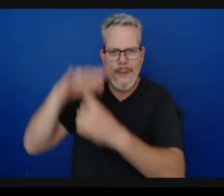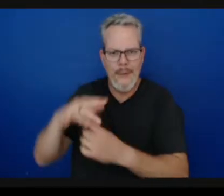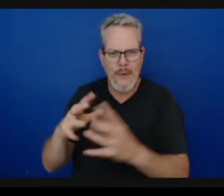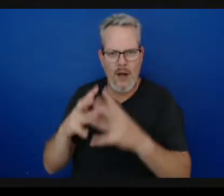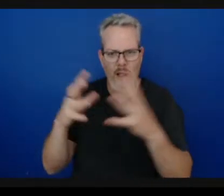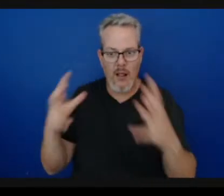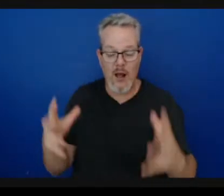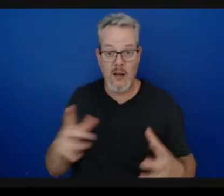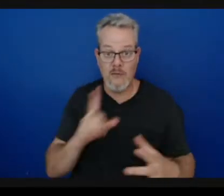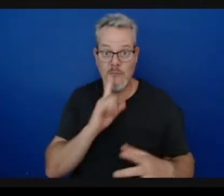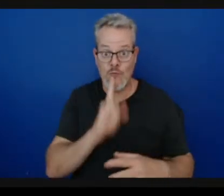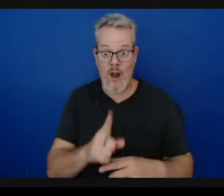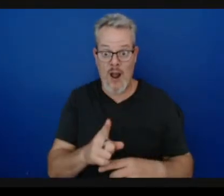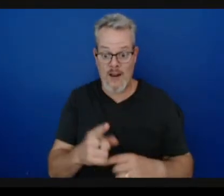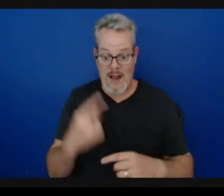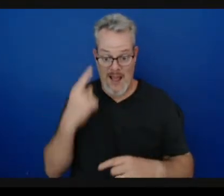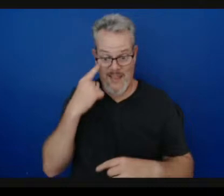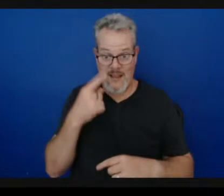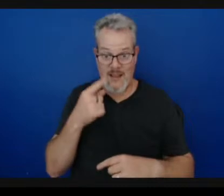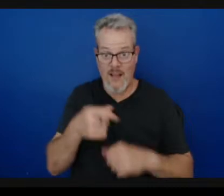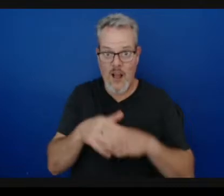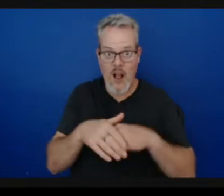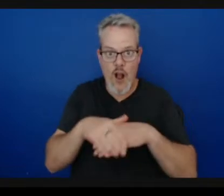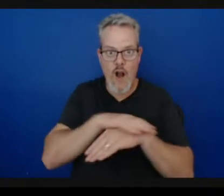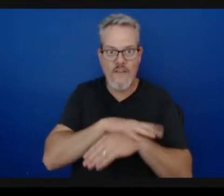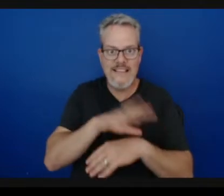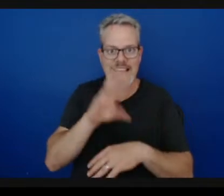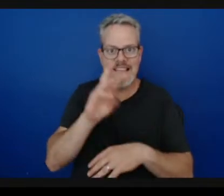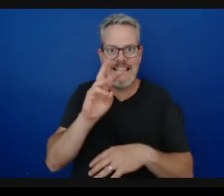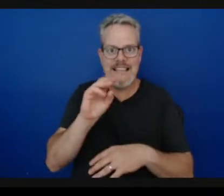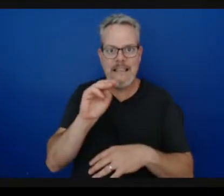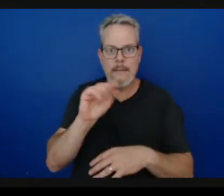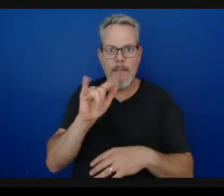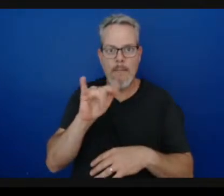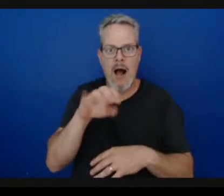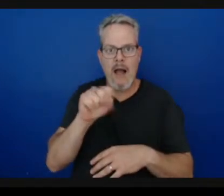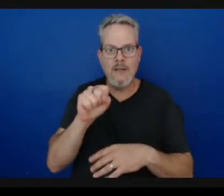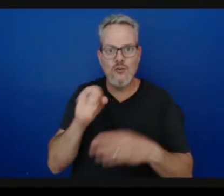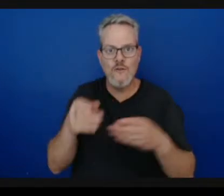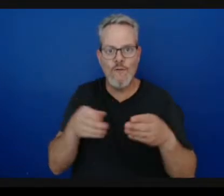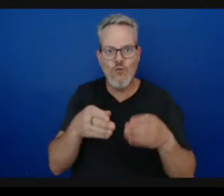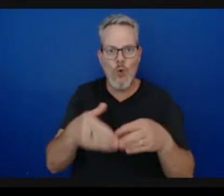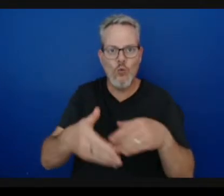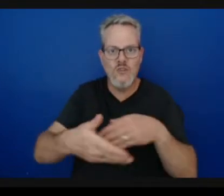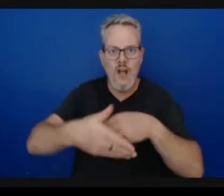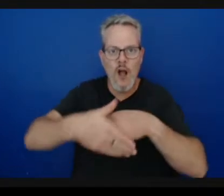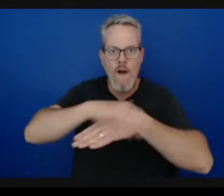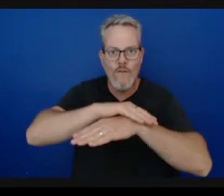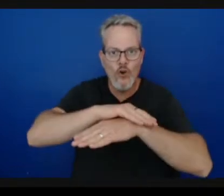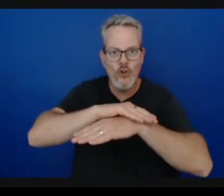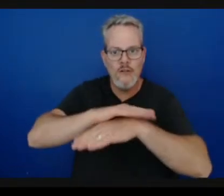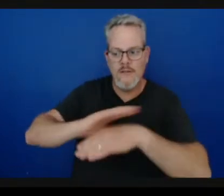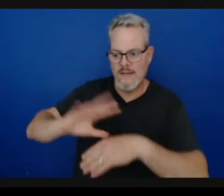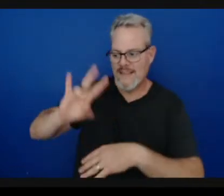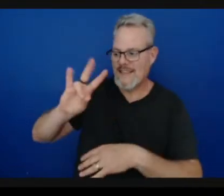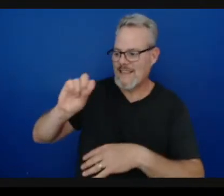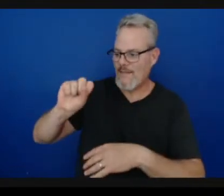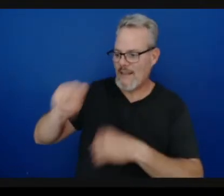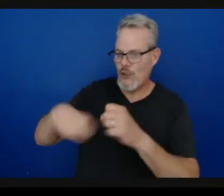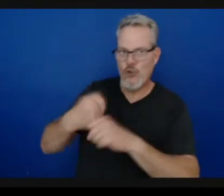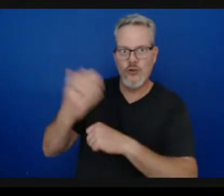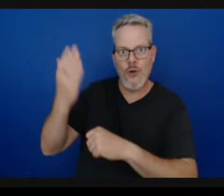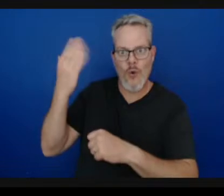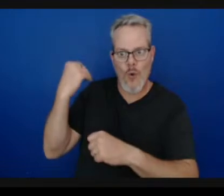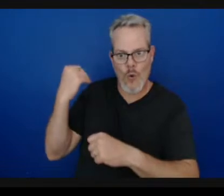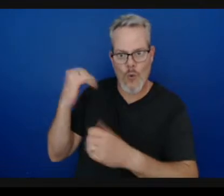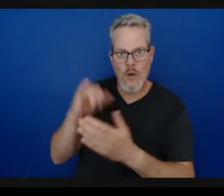something like 6 miles of road got covered in 1955. Right? So we had a lot more, but maybe 30. But that's still a lot. Kalapana